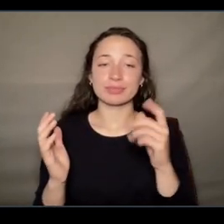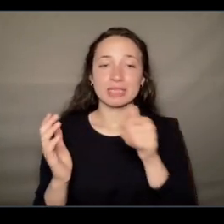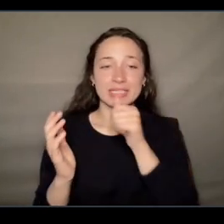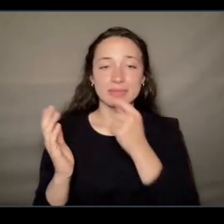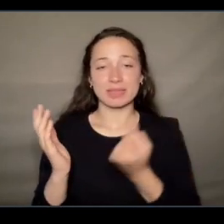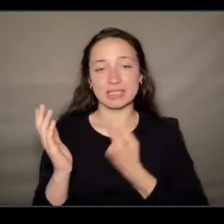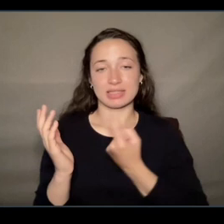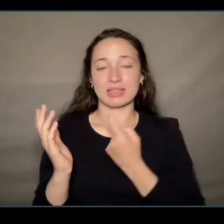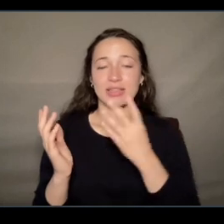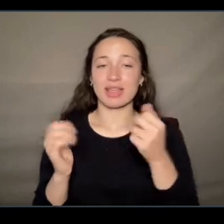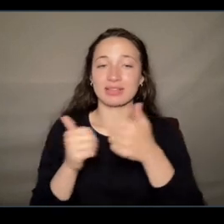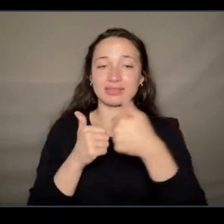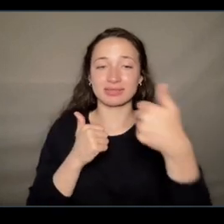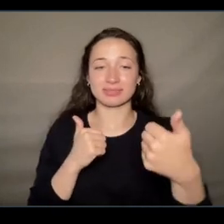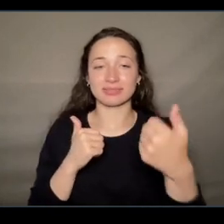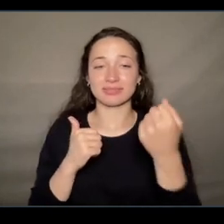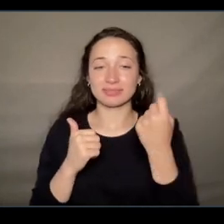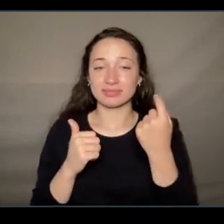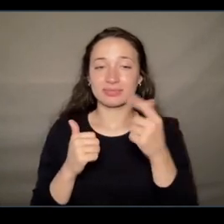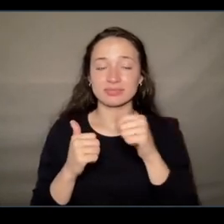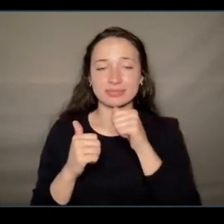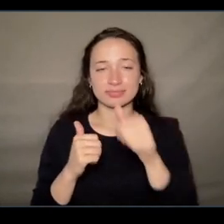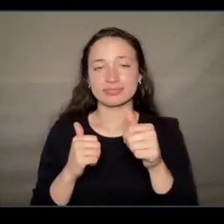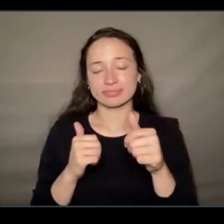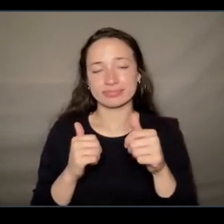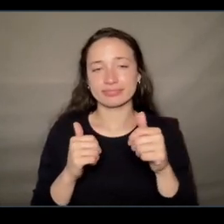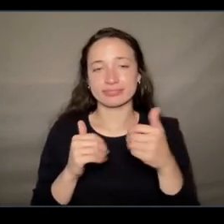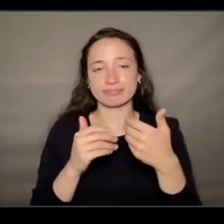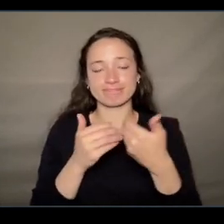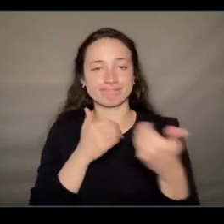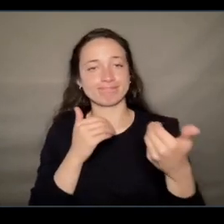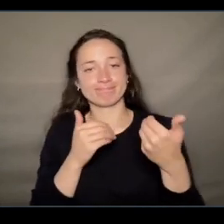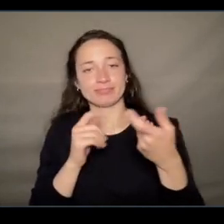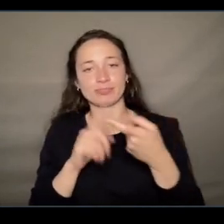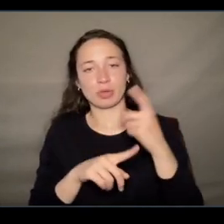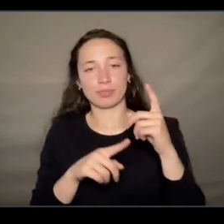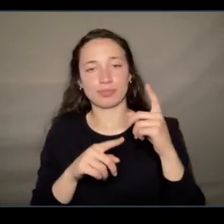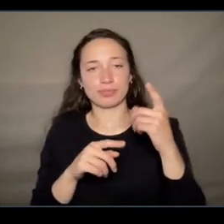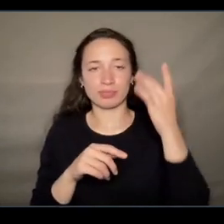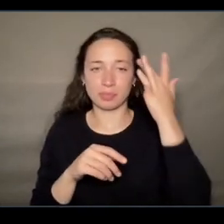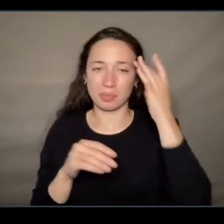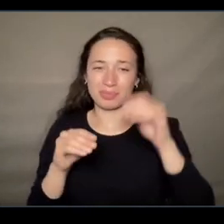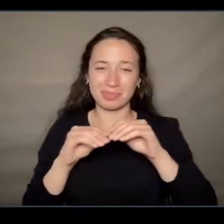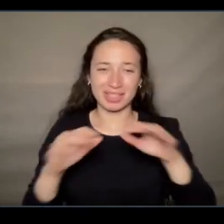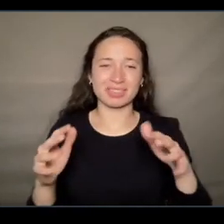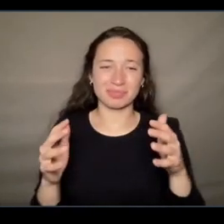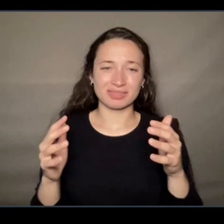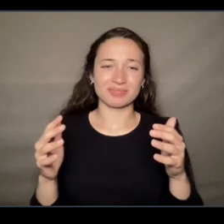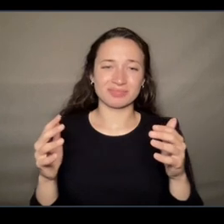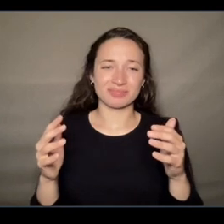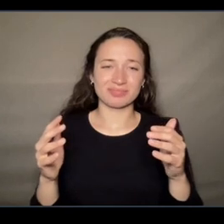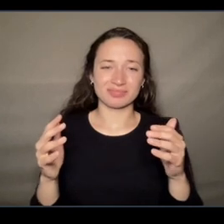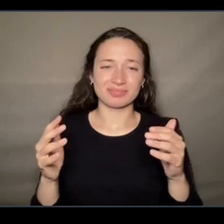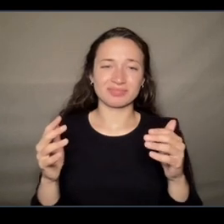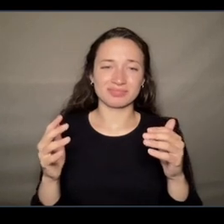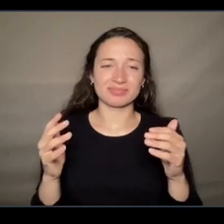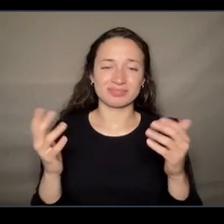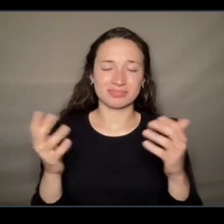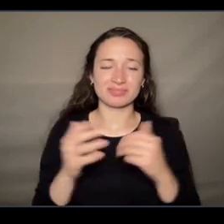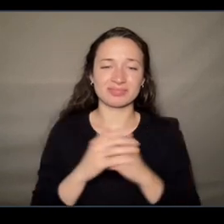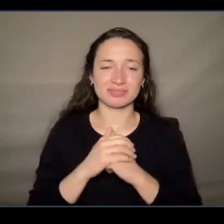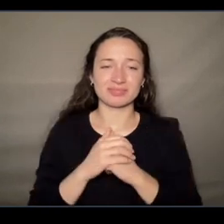The question of intimacy and distance, though, is not restricted to